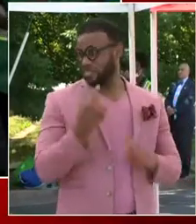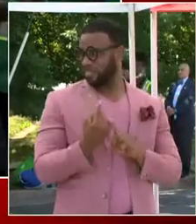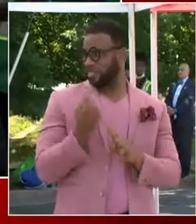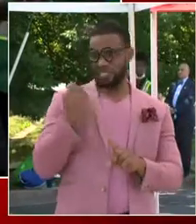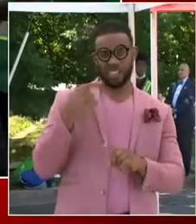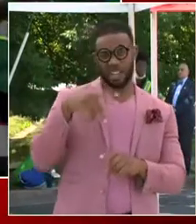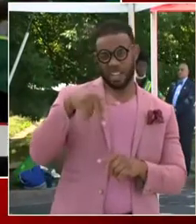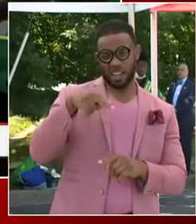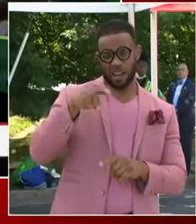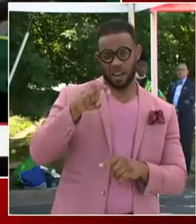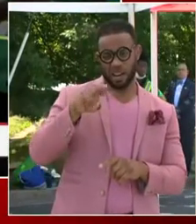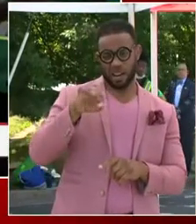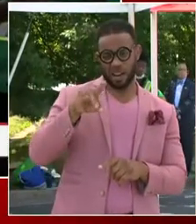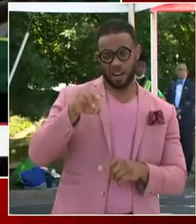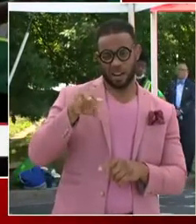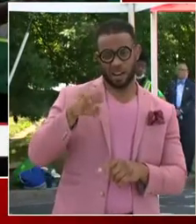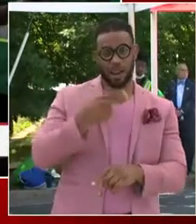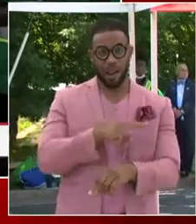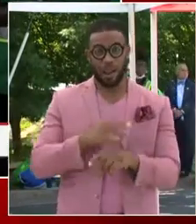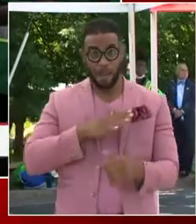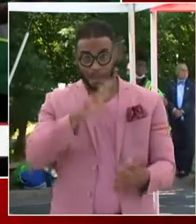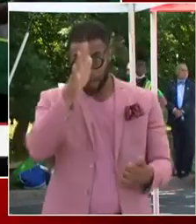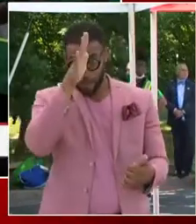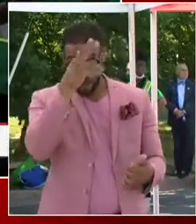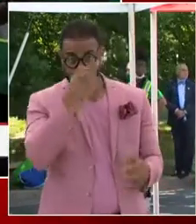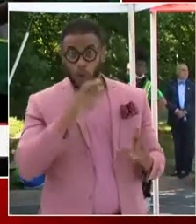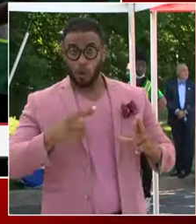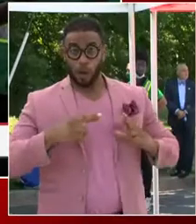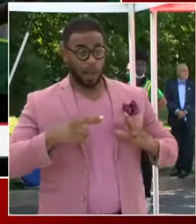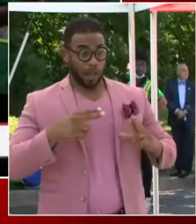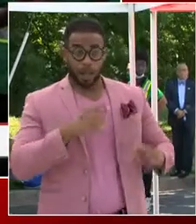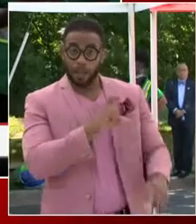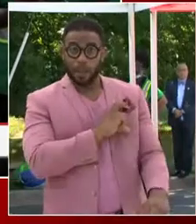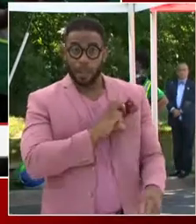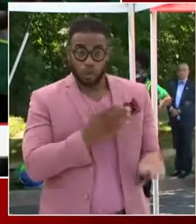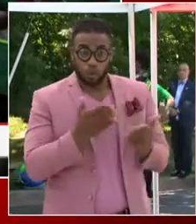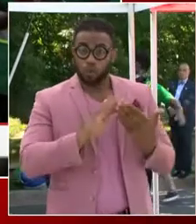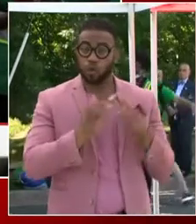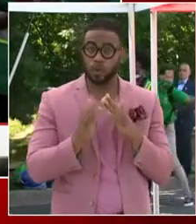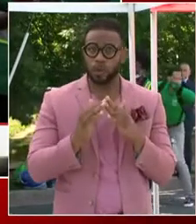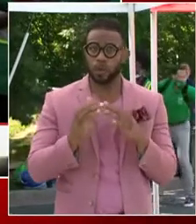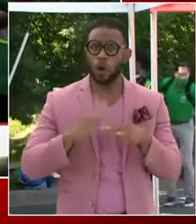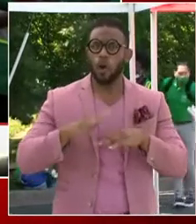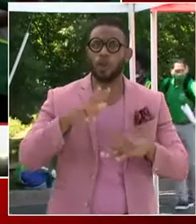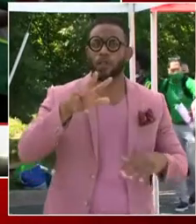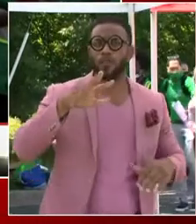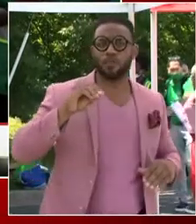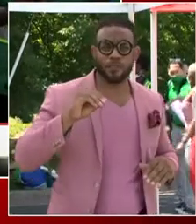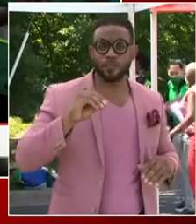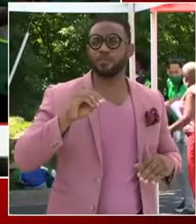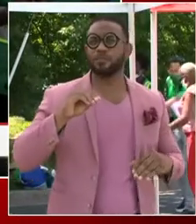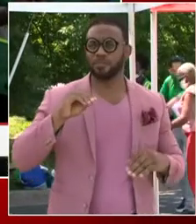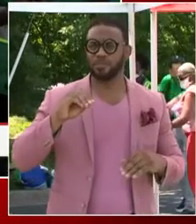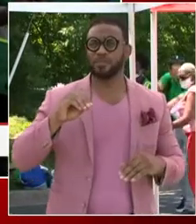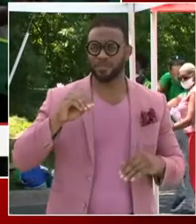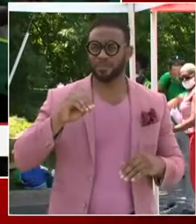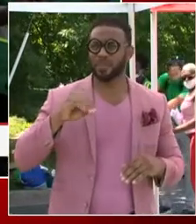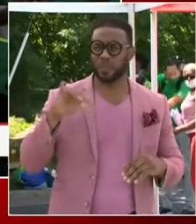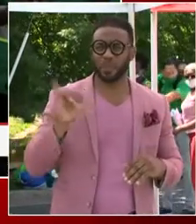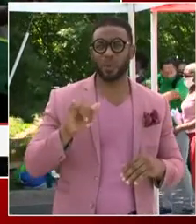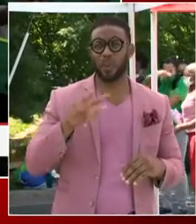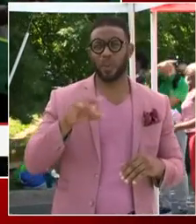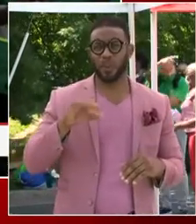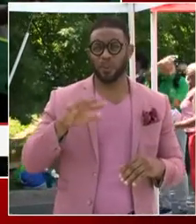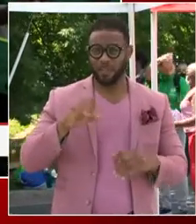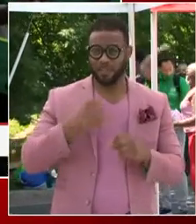from here. My dad is a retired police officer and has served the community for over 30 plus years. So when I